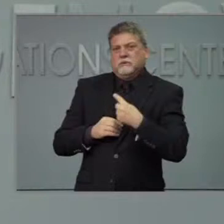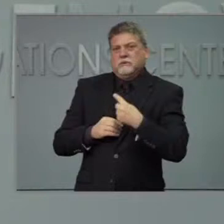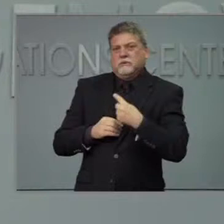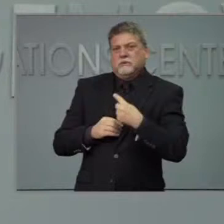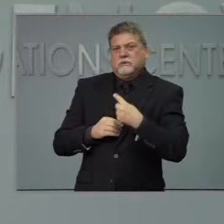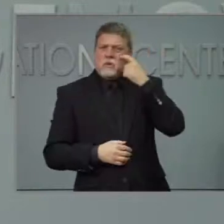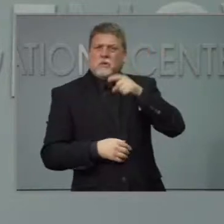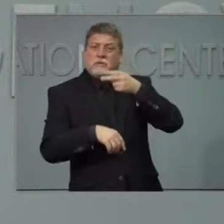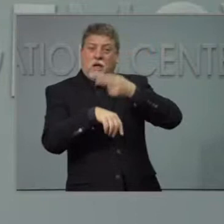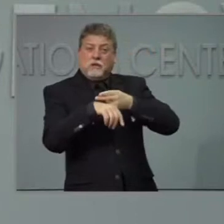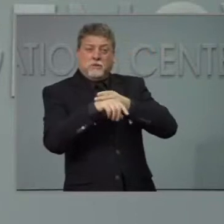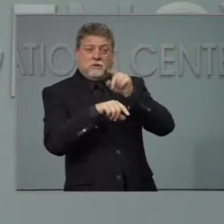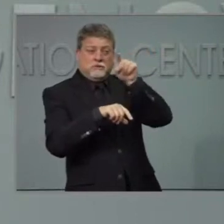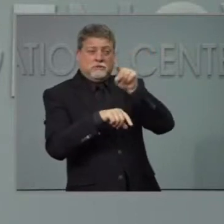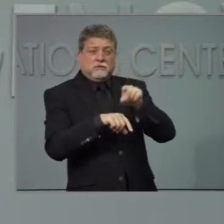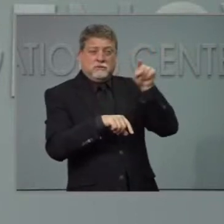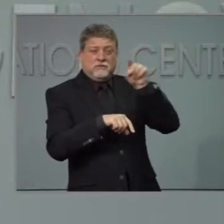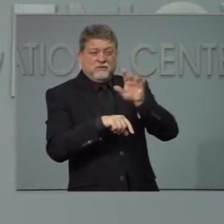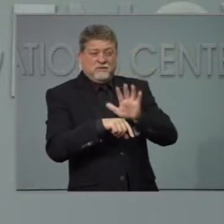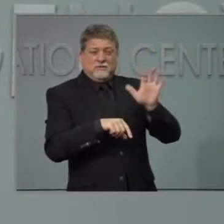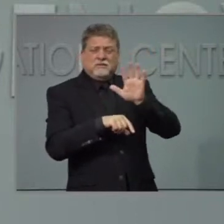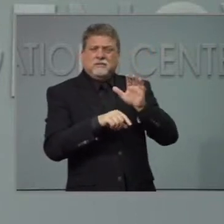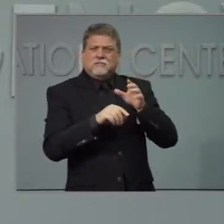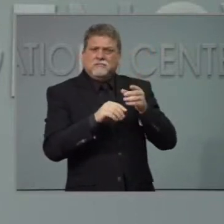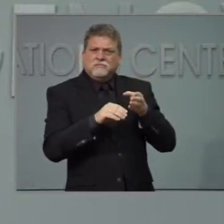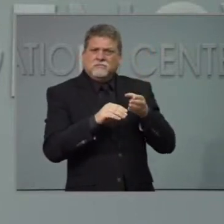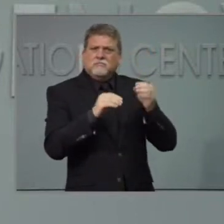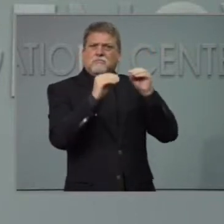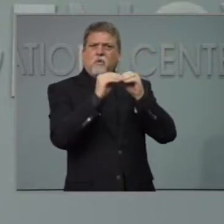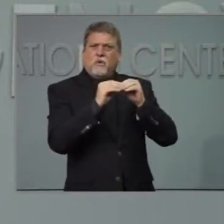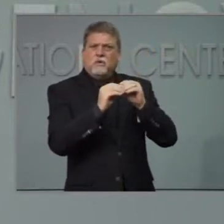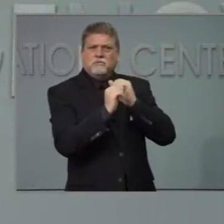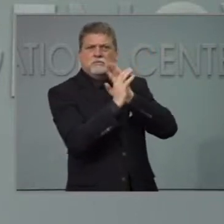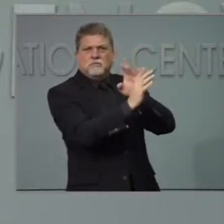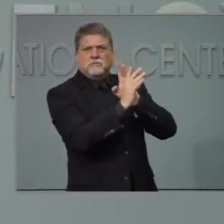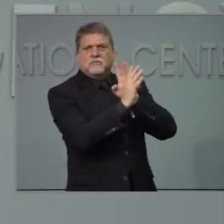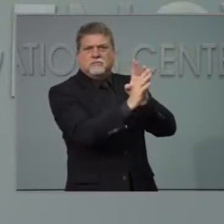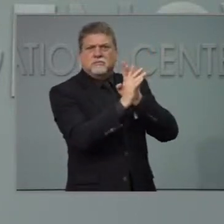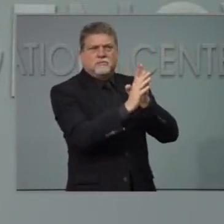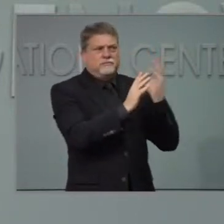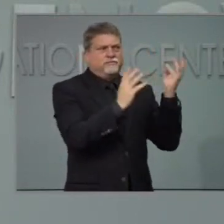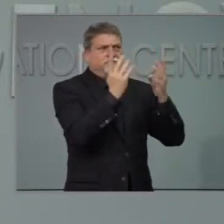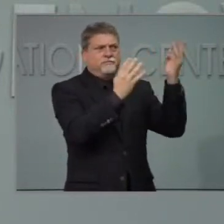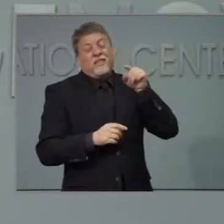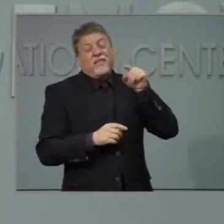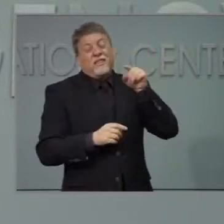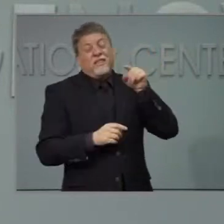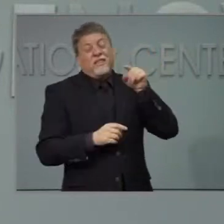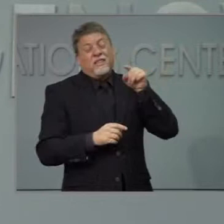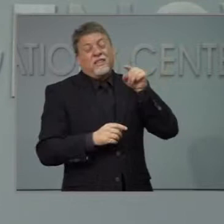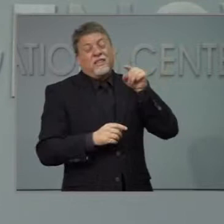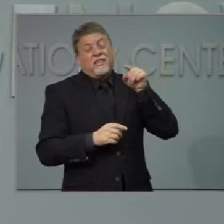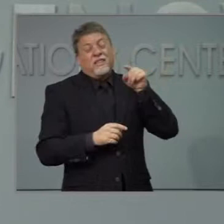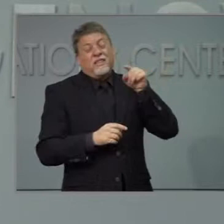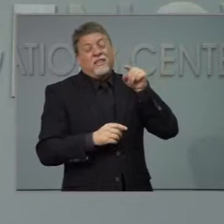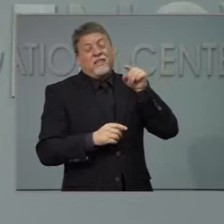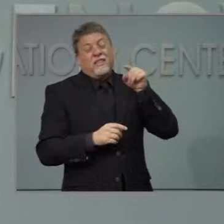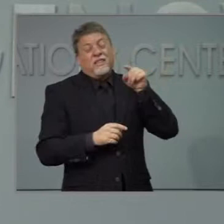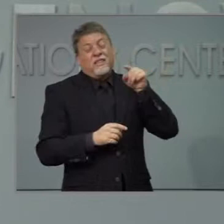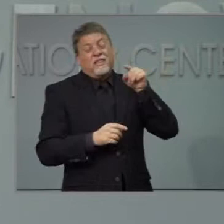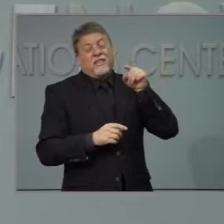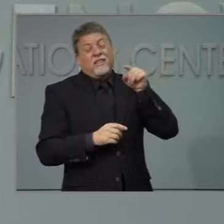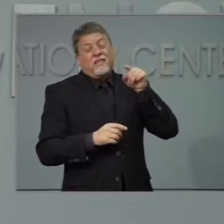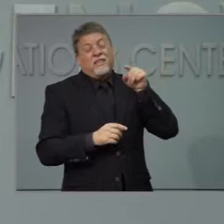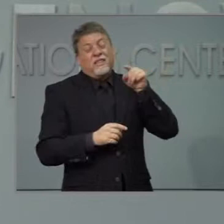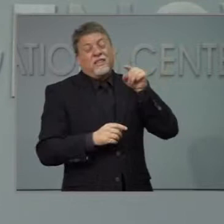in the triad area than we are in the rest of the state. And it is in some of our smaller hospitals. I'd say it's the western part of the